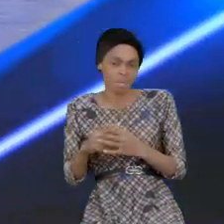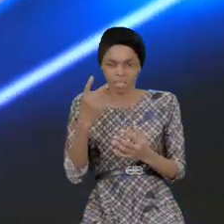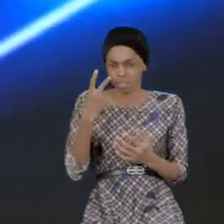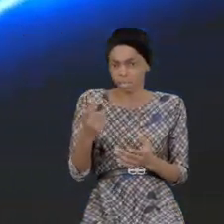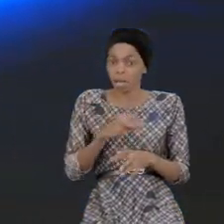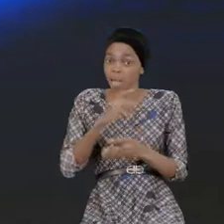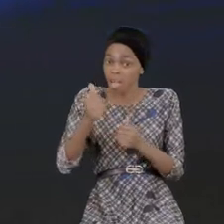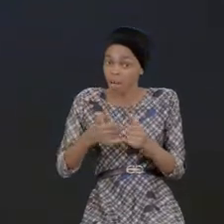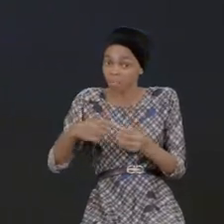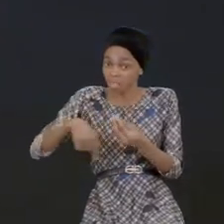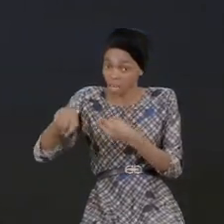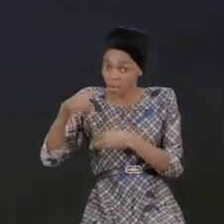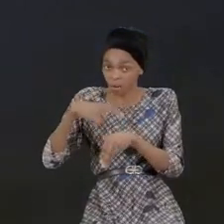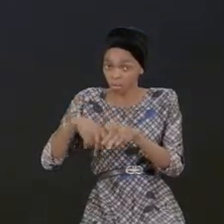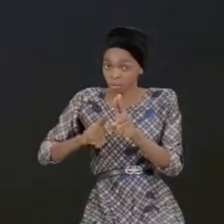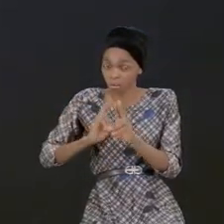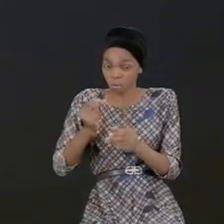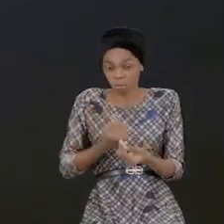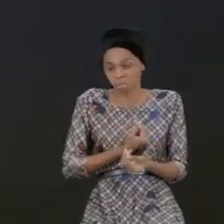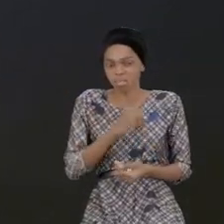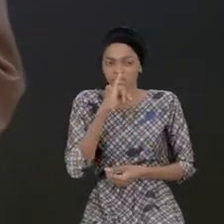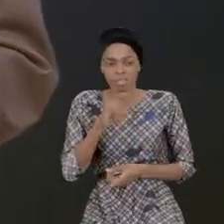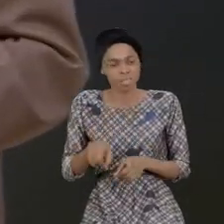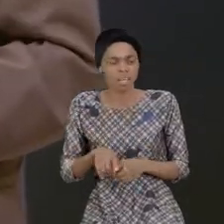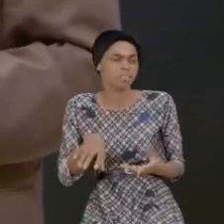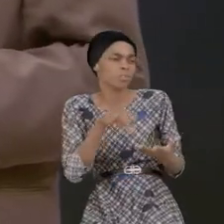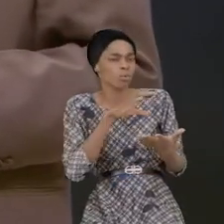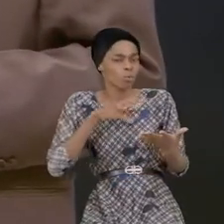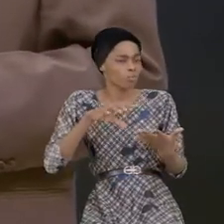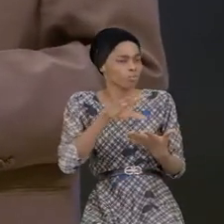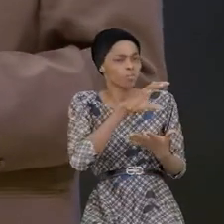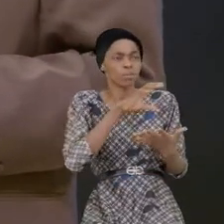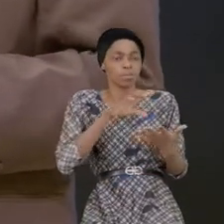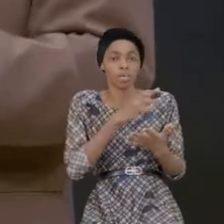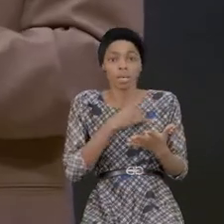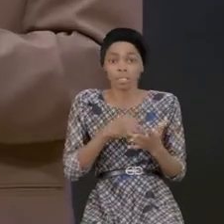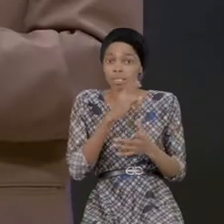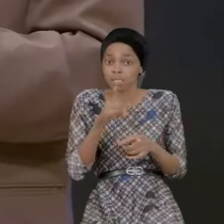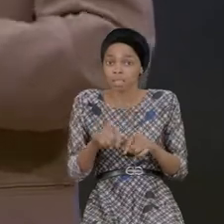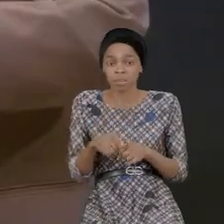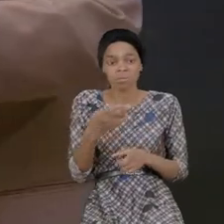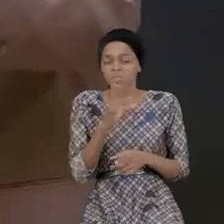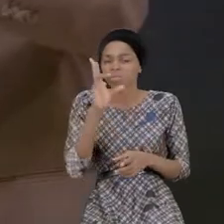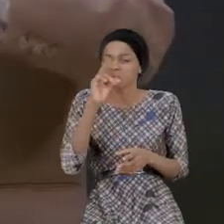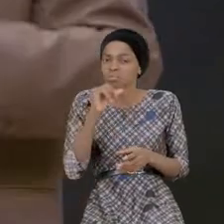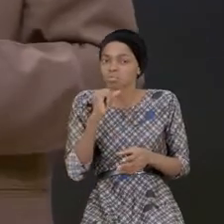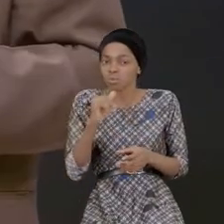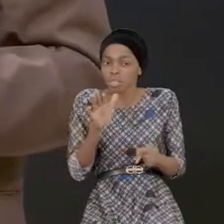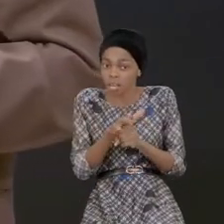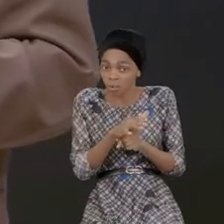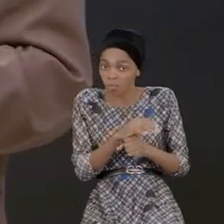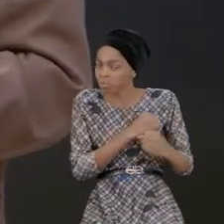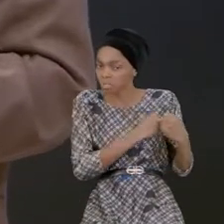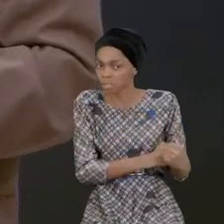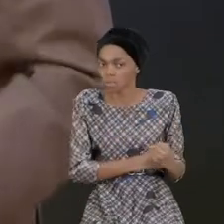us looks like they are confusing, and it's like there is not enough security. The